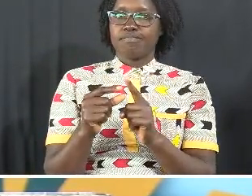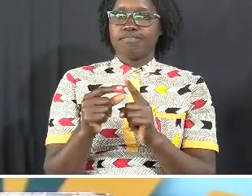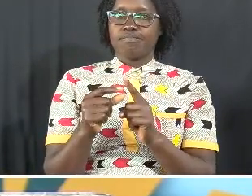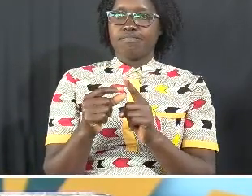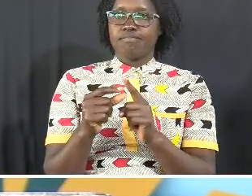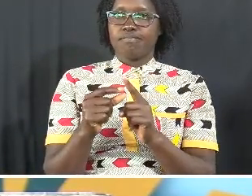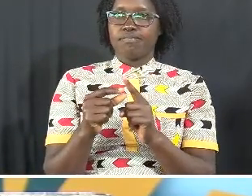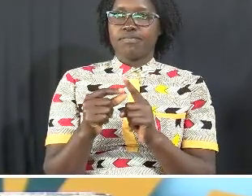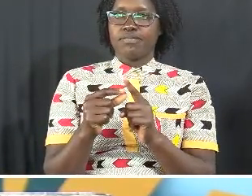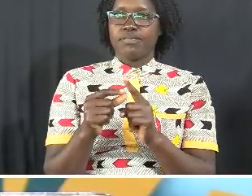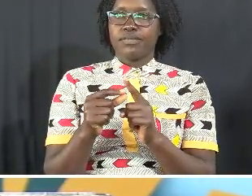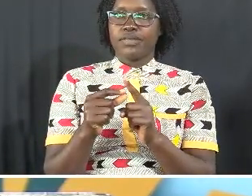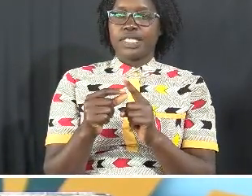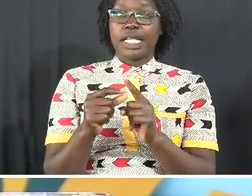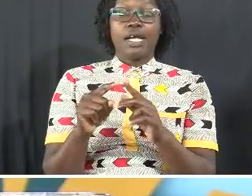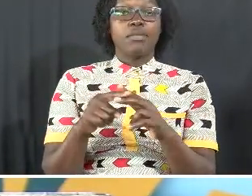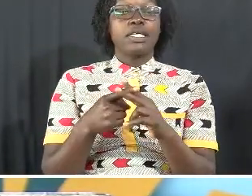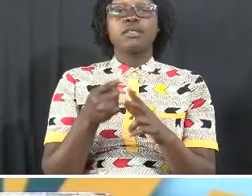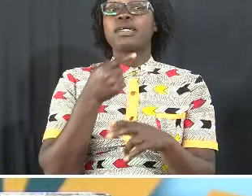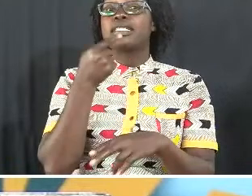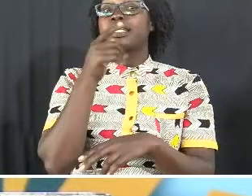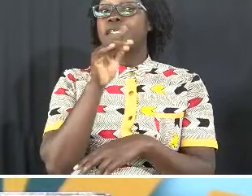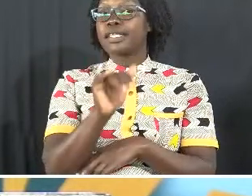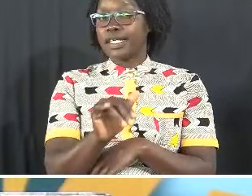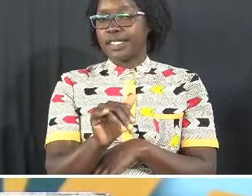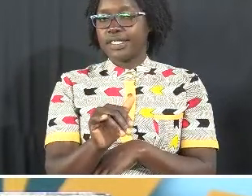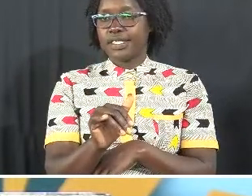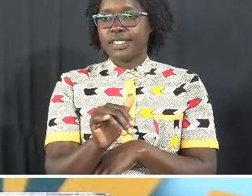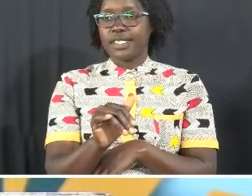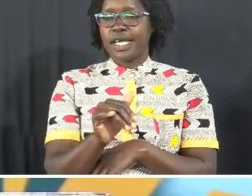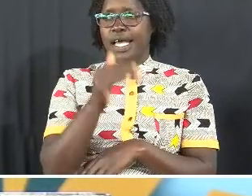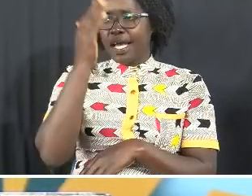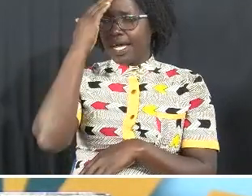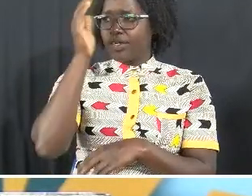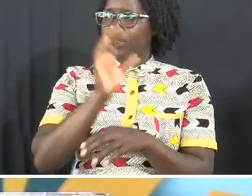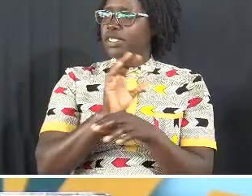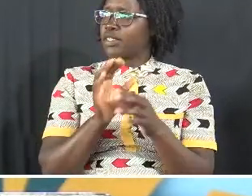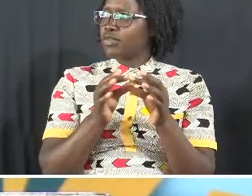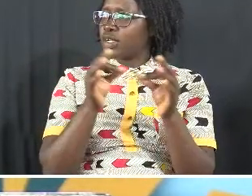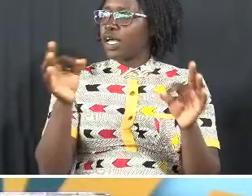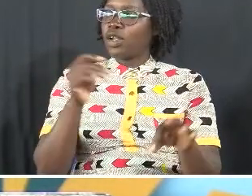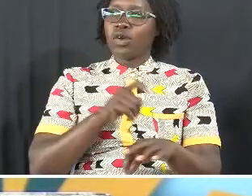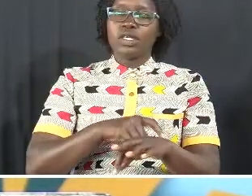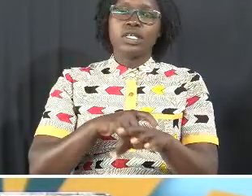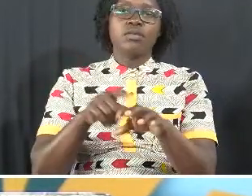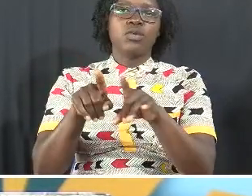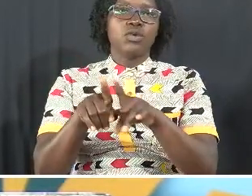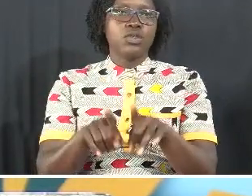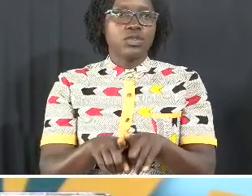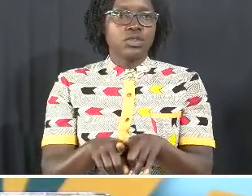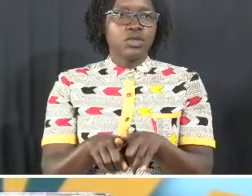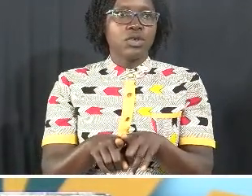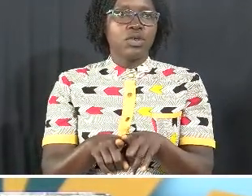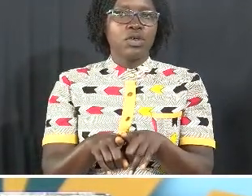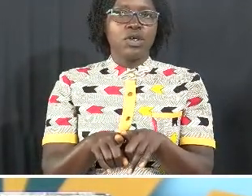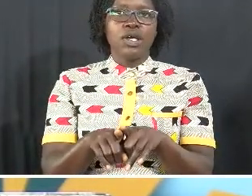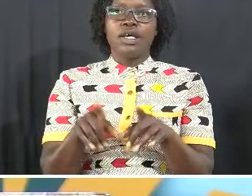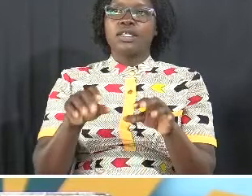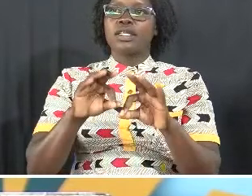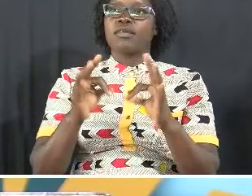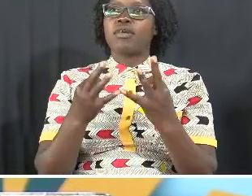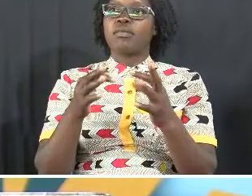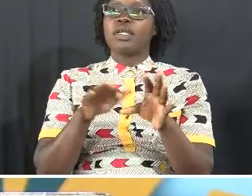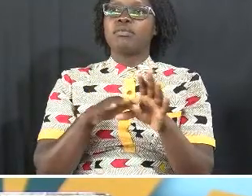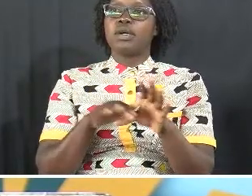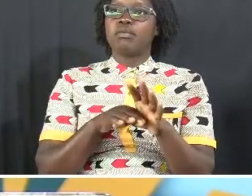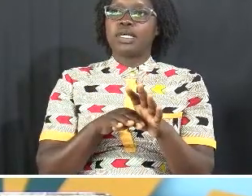I begin by saying that I've known this church for a long time also. In fact, there are family members